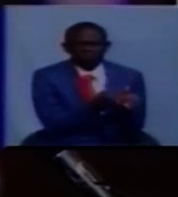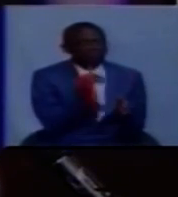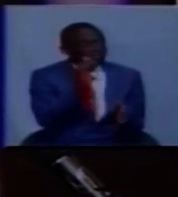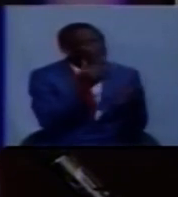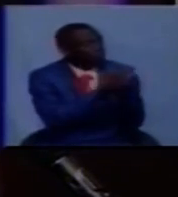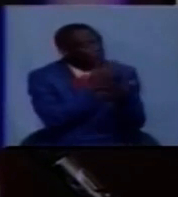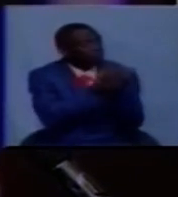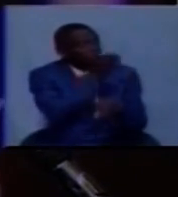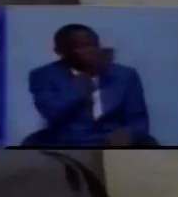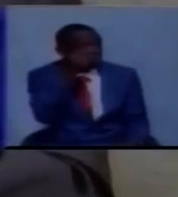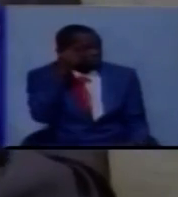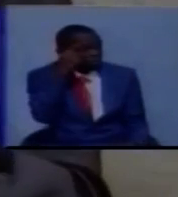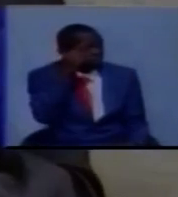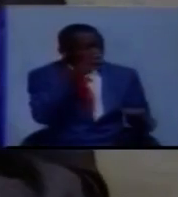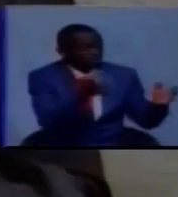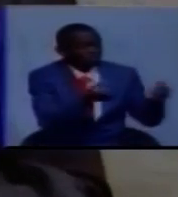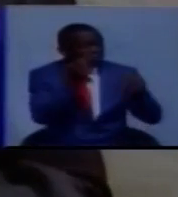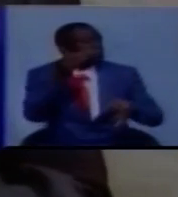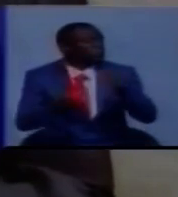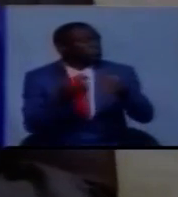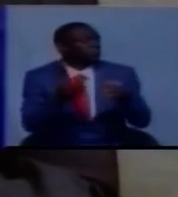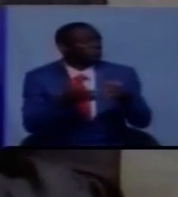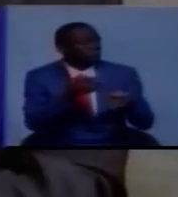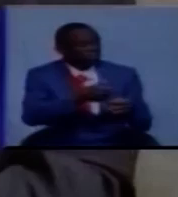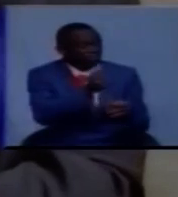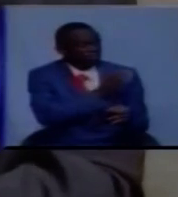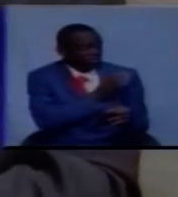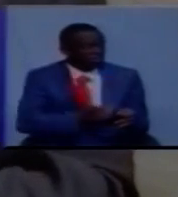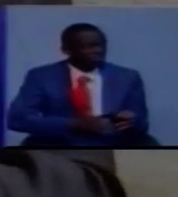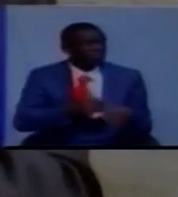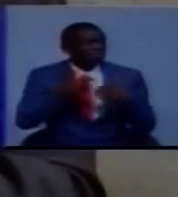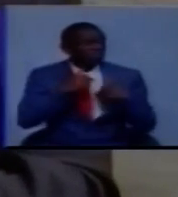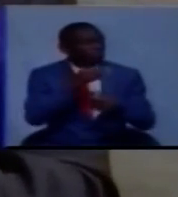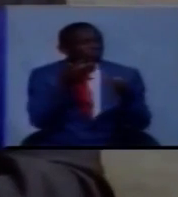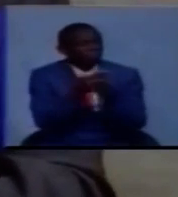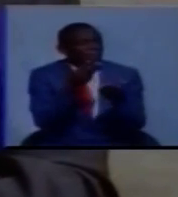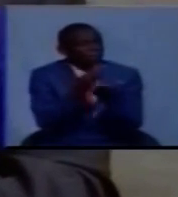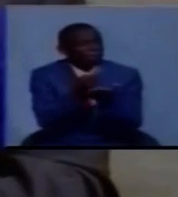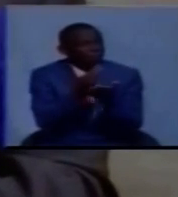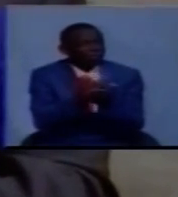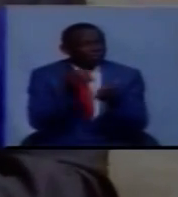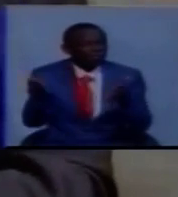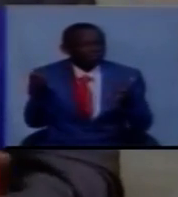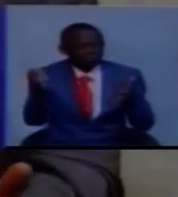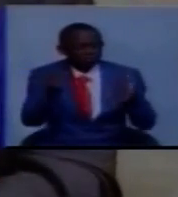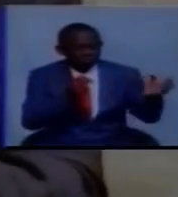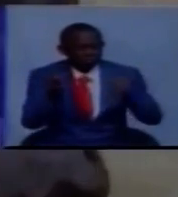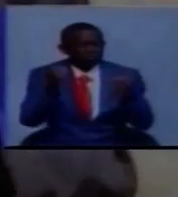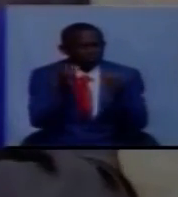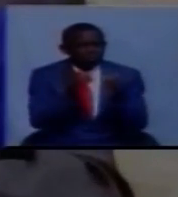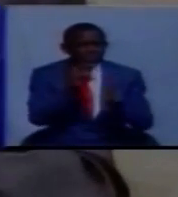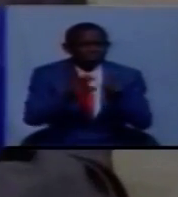taking them to court. Then so you are not they'll employ less people. Then you are not a serious. They do not have the capacity. Then you are not a serious businessman. You see, I've been